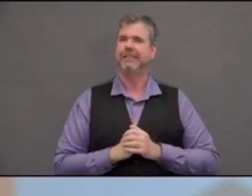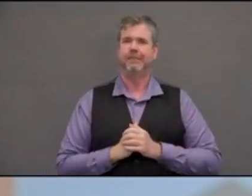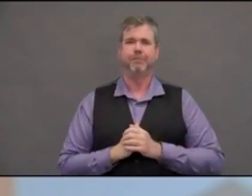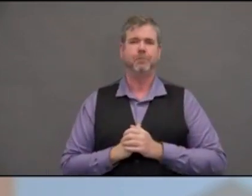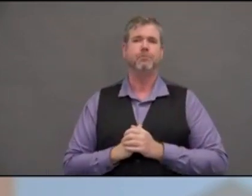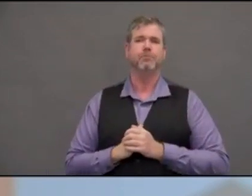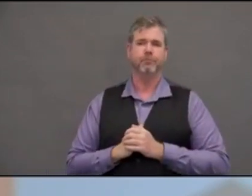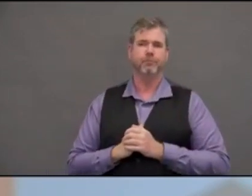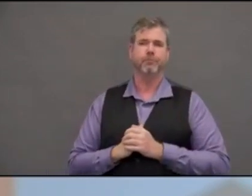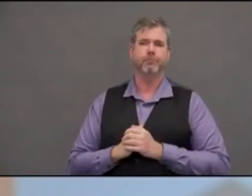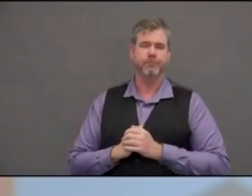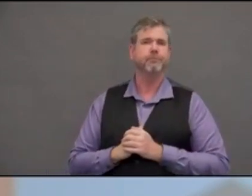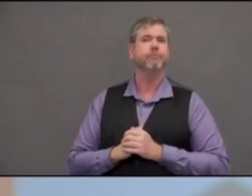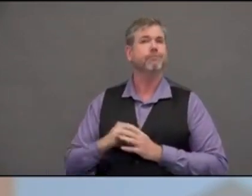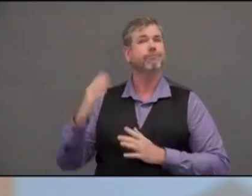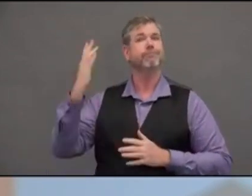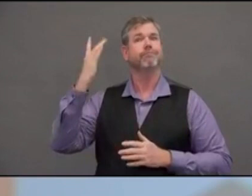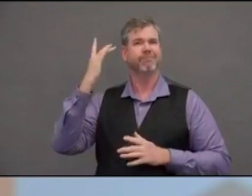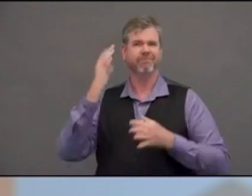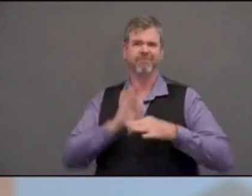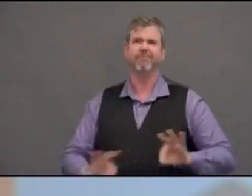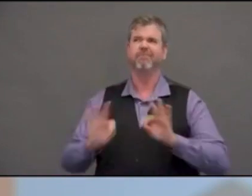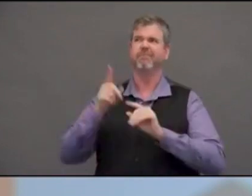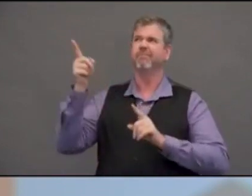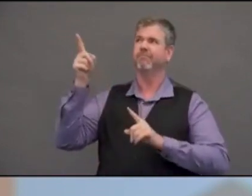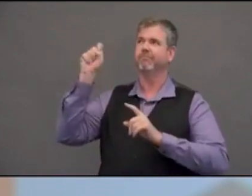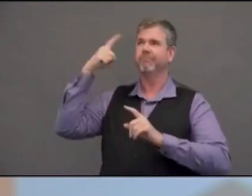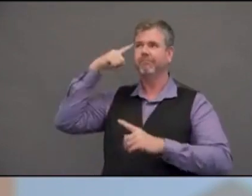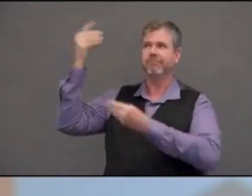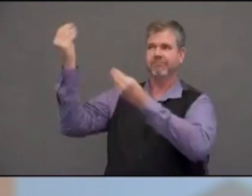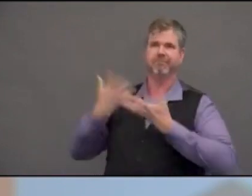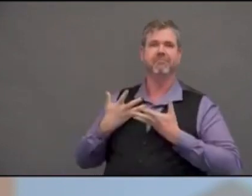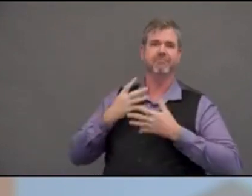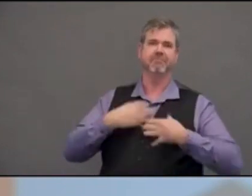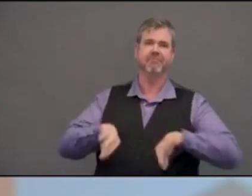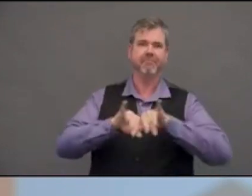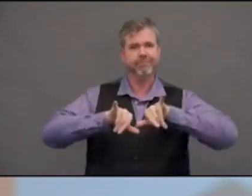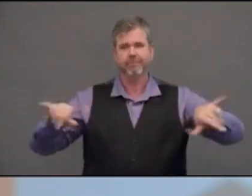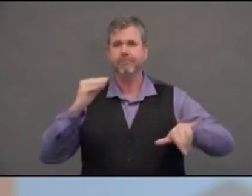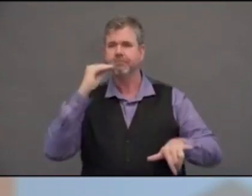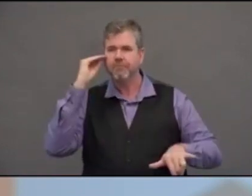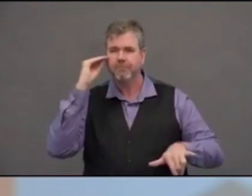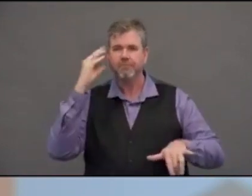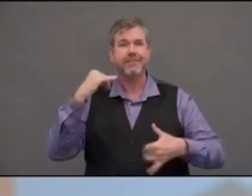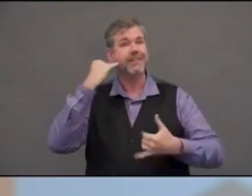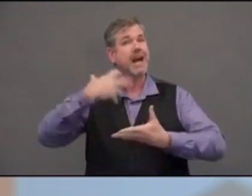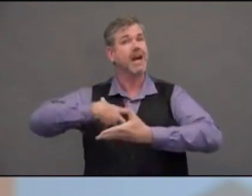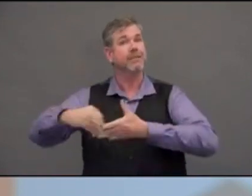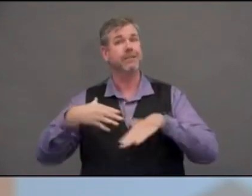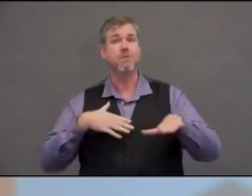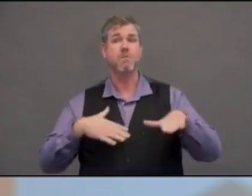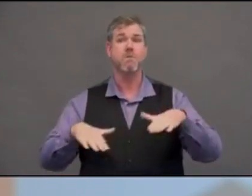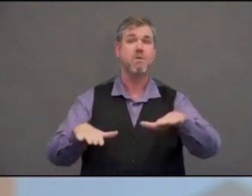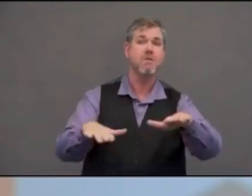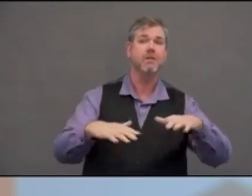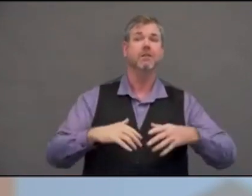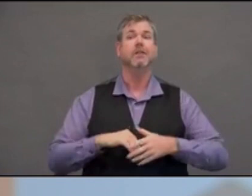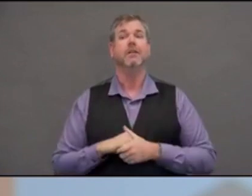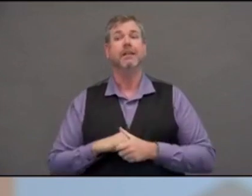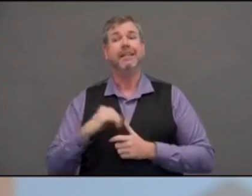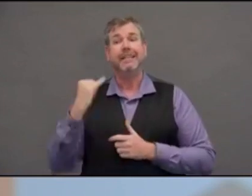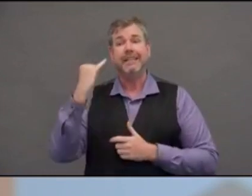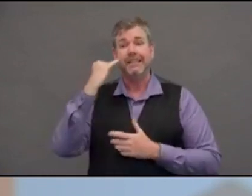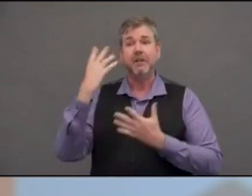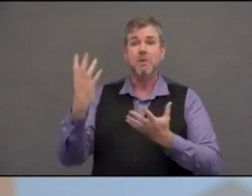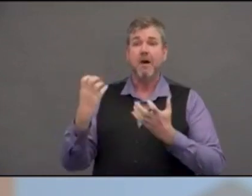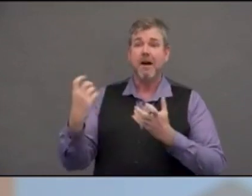in place. I know that for me that is a challenge. I have young kids, we have neighbors that we want to be able to see, but we will continue to try to see